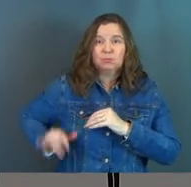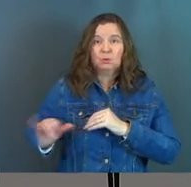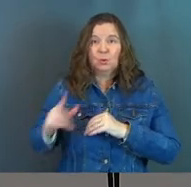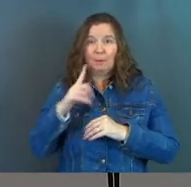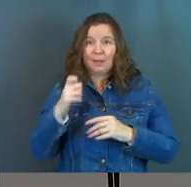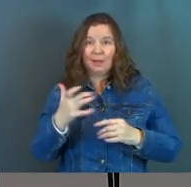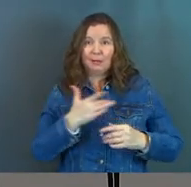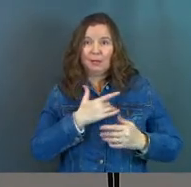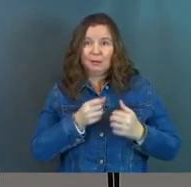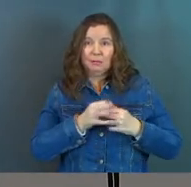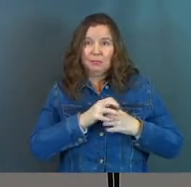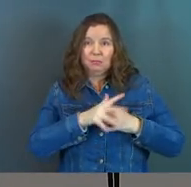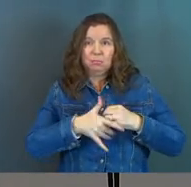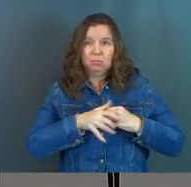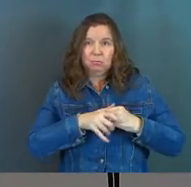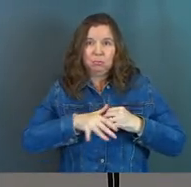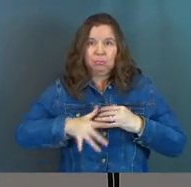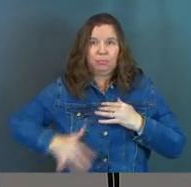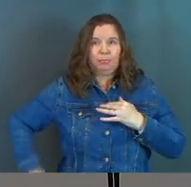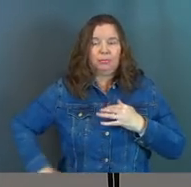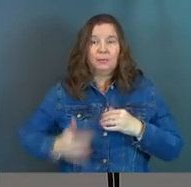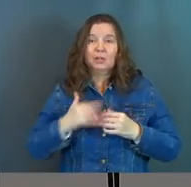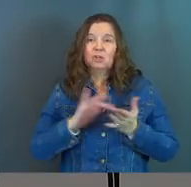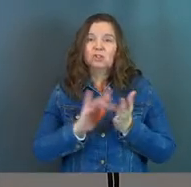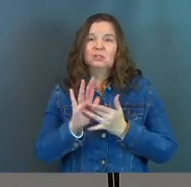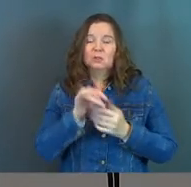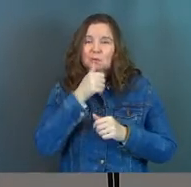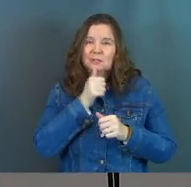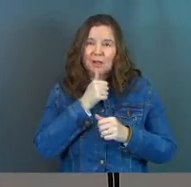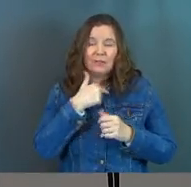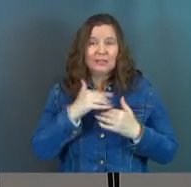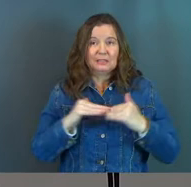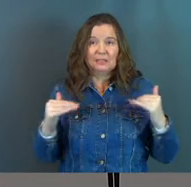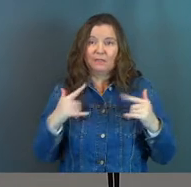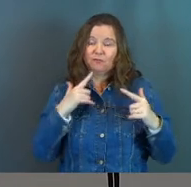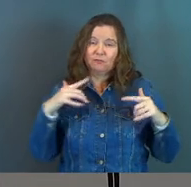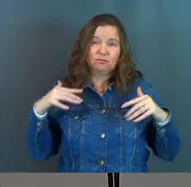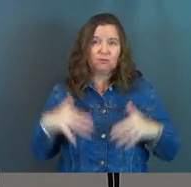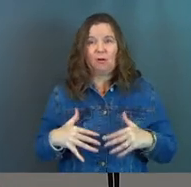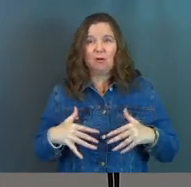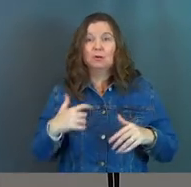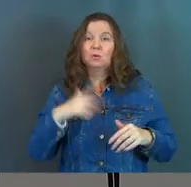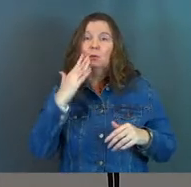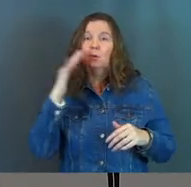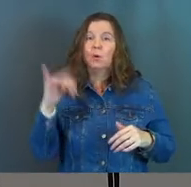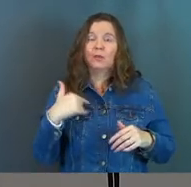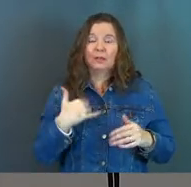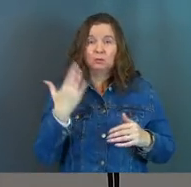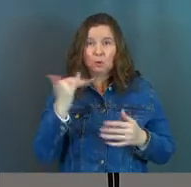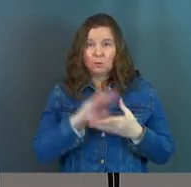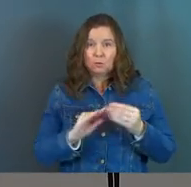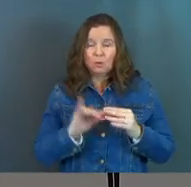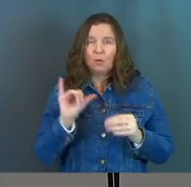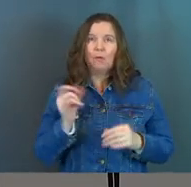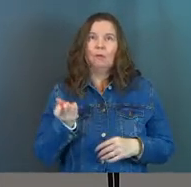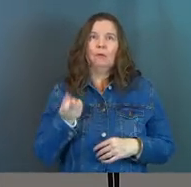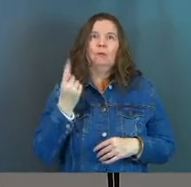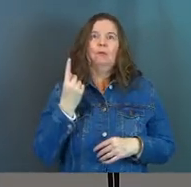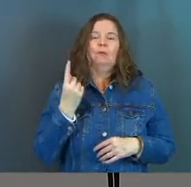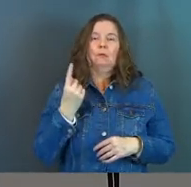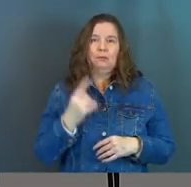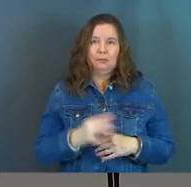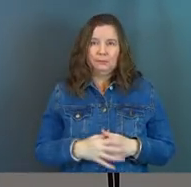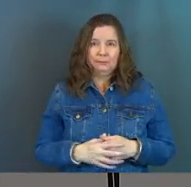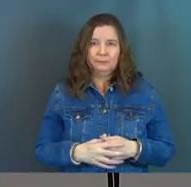well. Because Jesus was suffering this level of shock. And you need to know that so that the story makes sense to